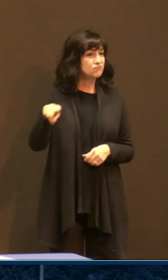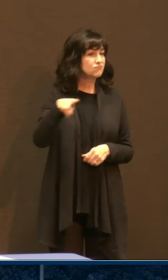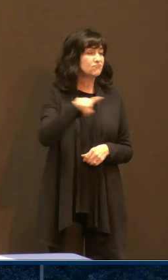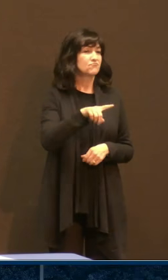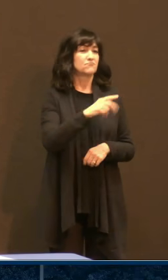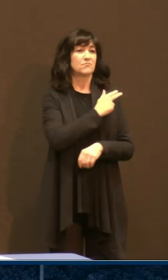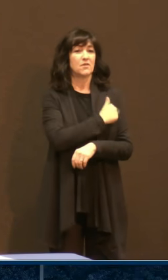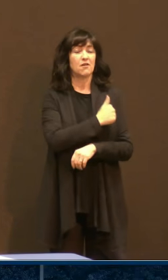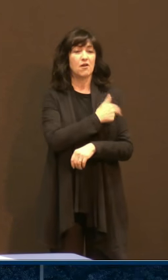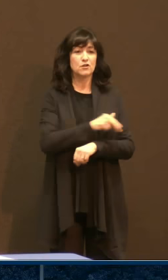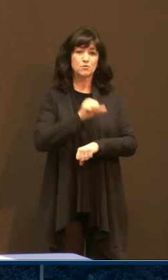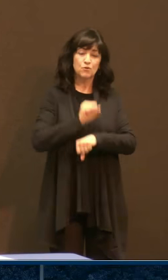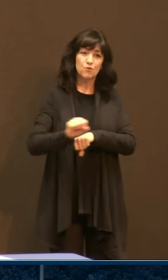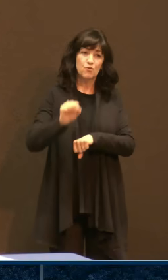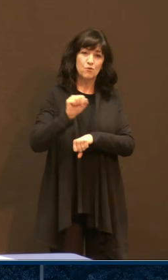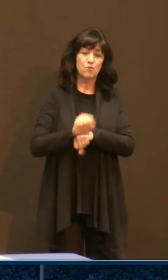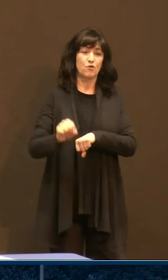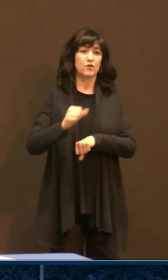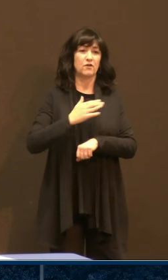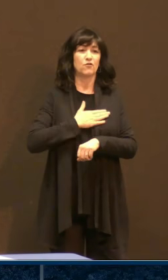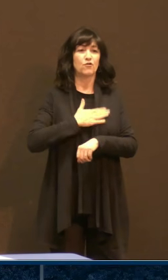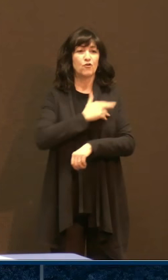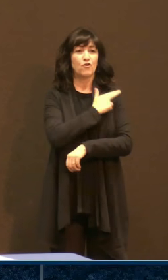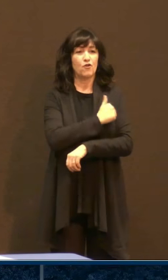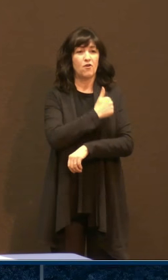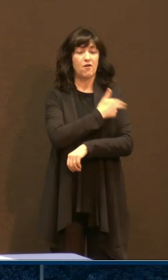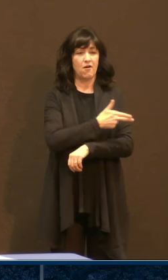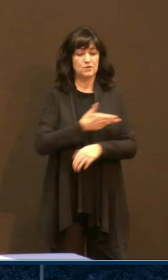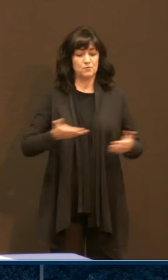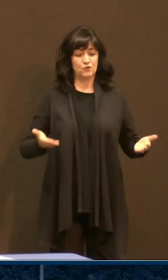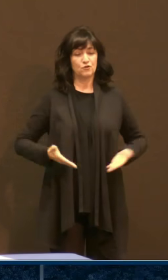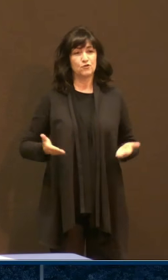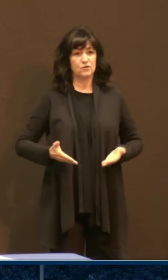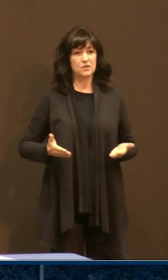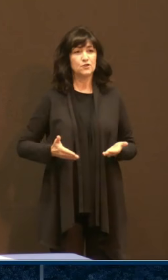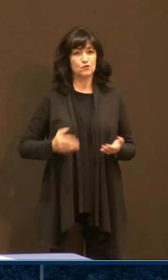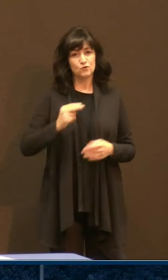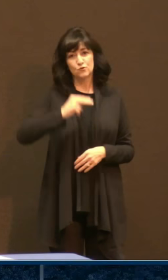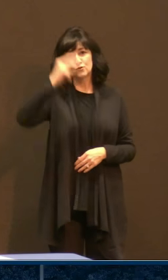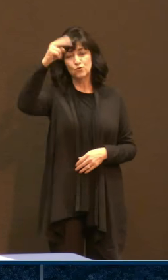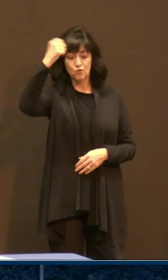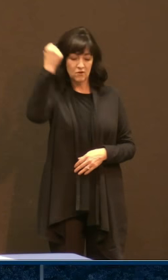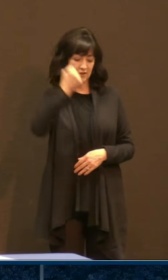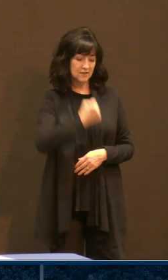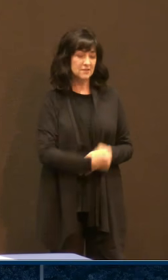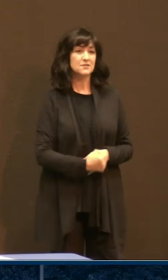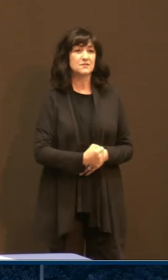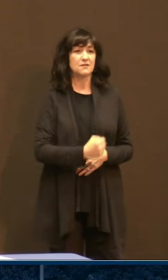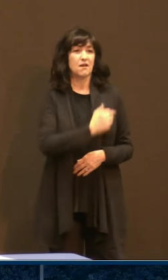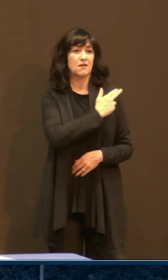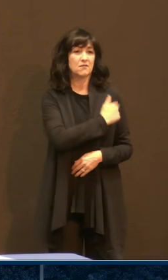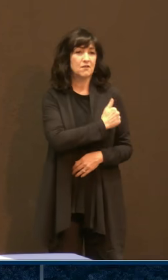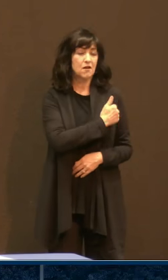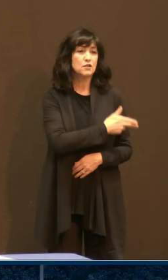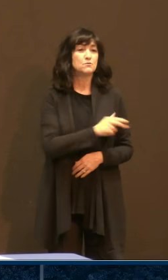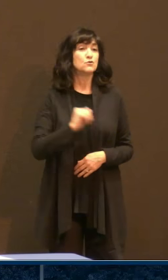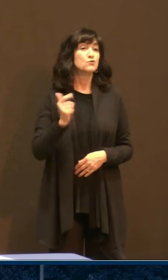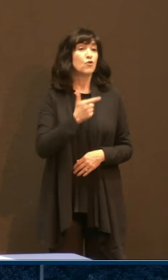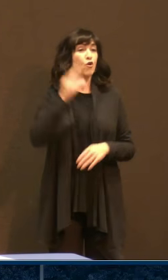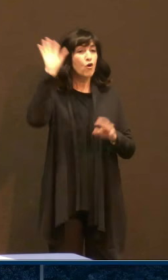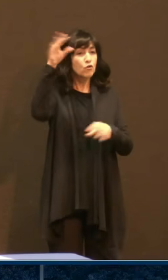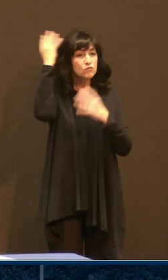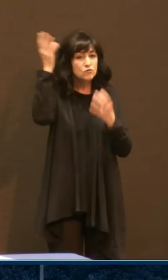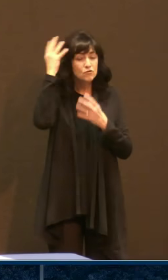workers working at our hospitals across the state from north to south, all the first responders and